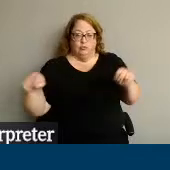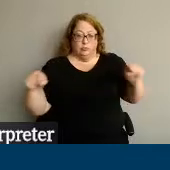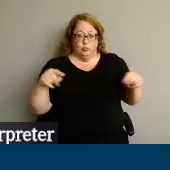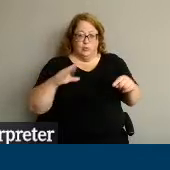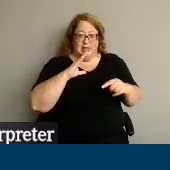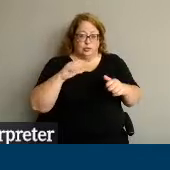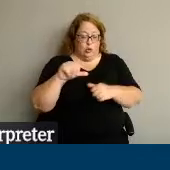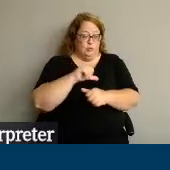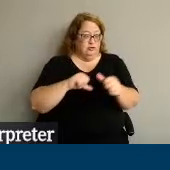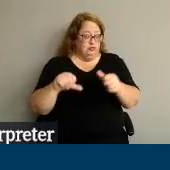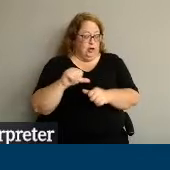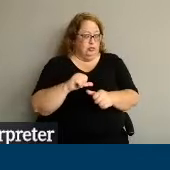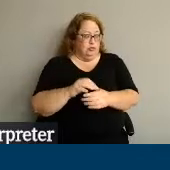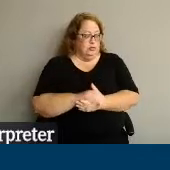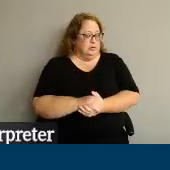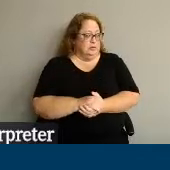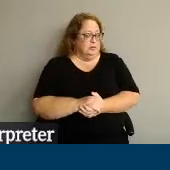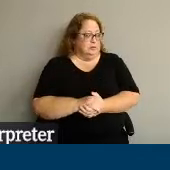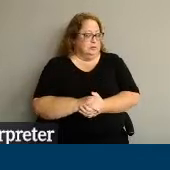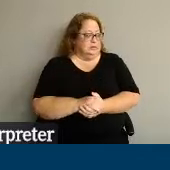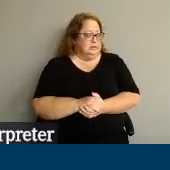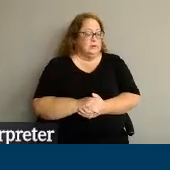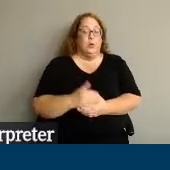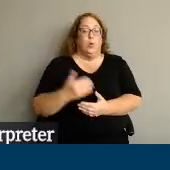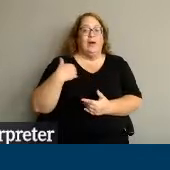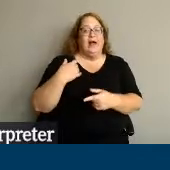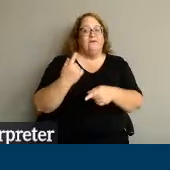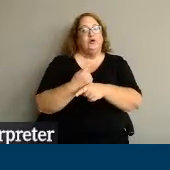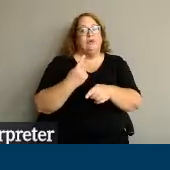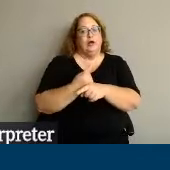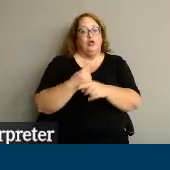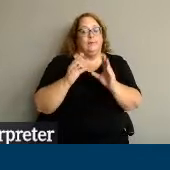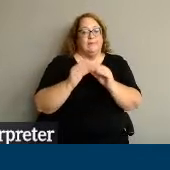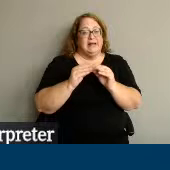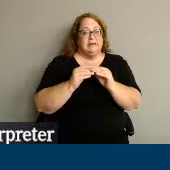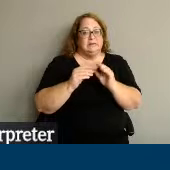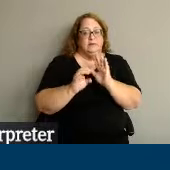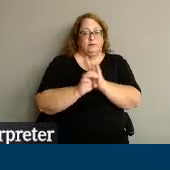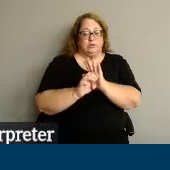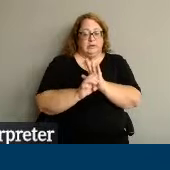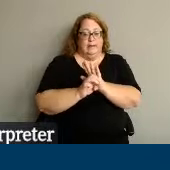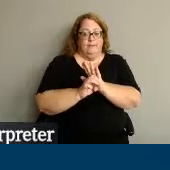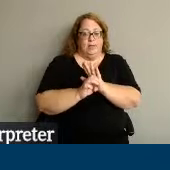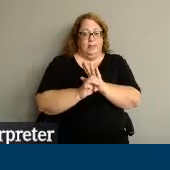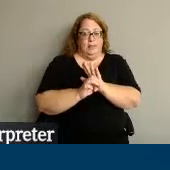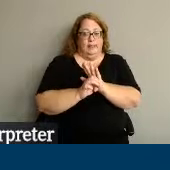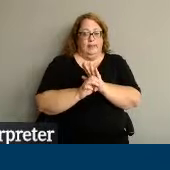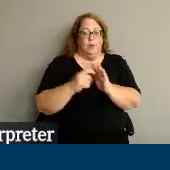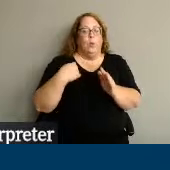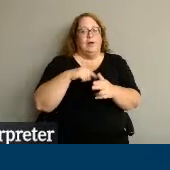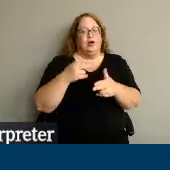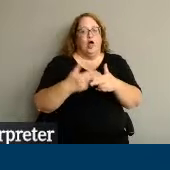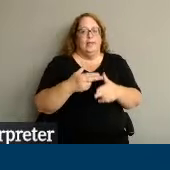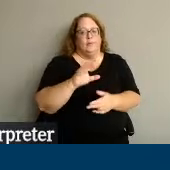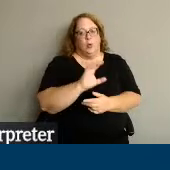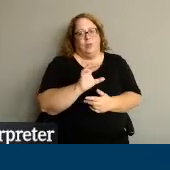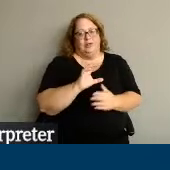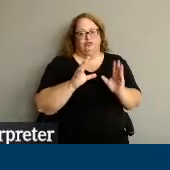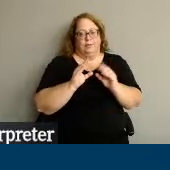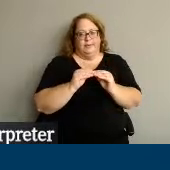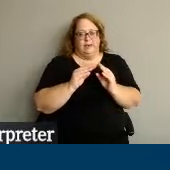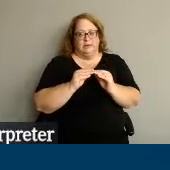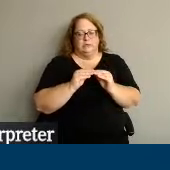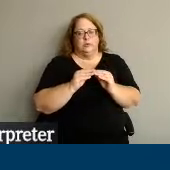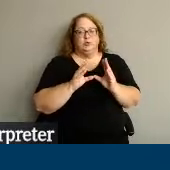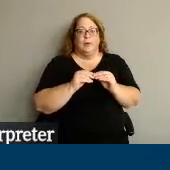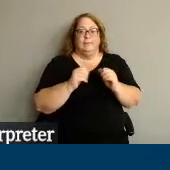they talk to each other on a regular basis? We have regular meetings that, Good. and for instance, we call them coalition meetings. Okay.